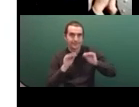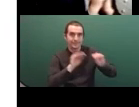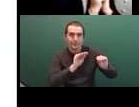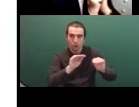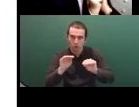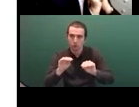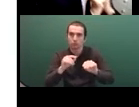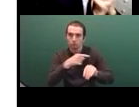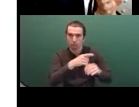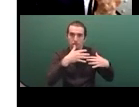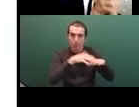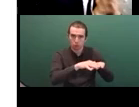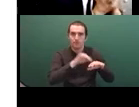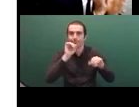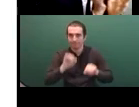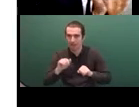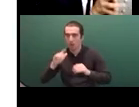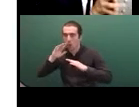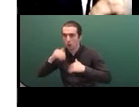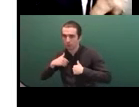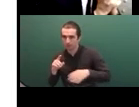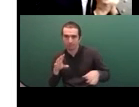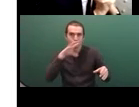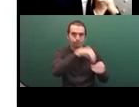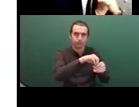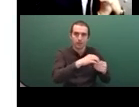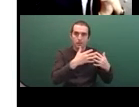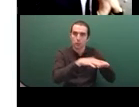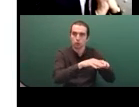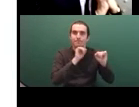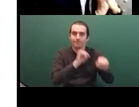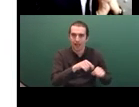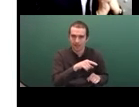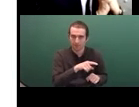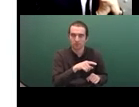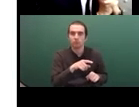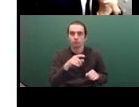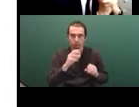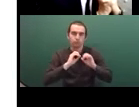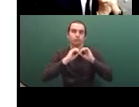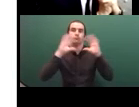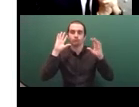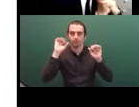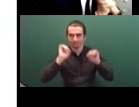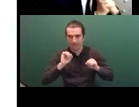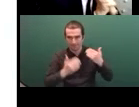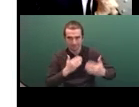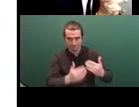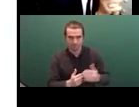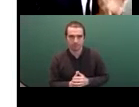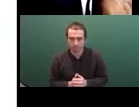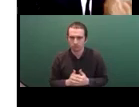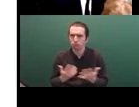a choice of special segregated schools and mainstream. Disabled children do considerably better when matched for impairment type and